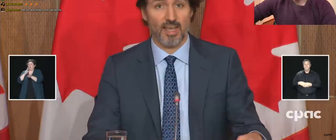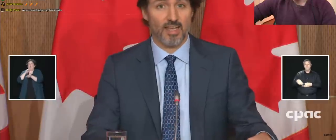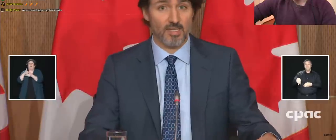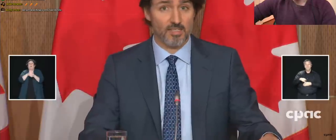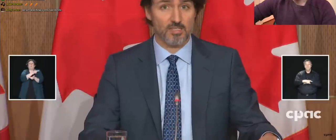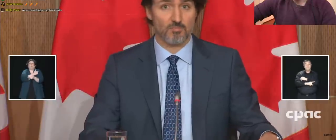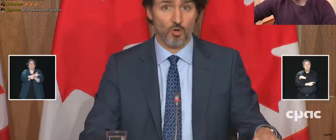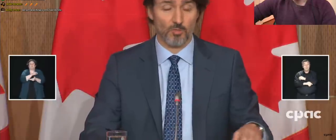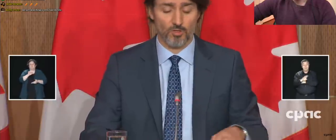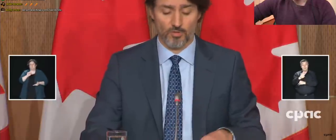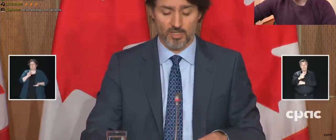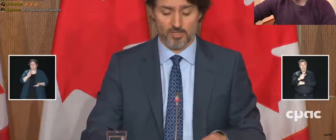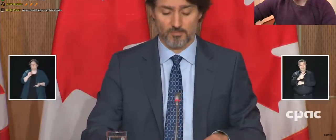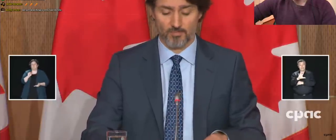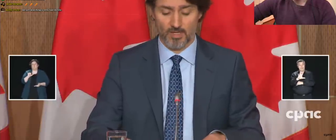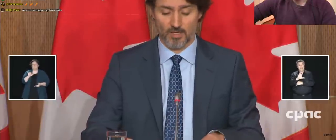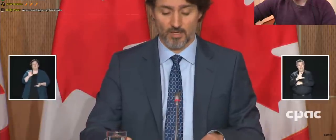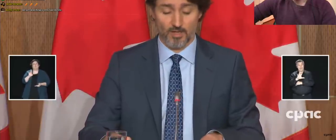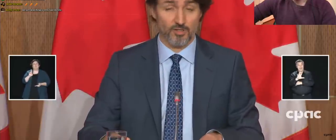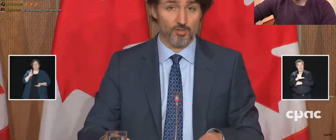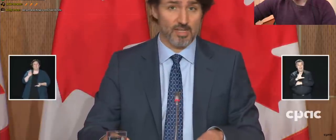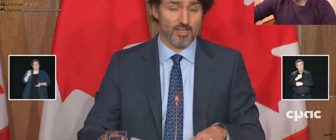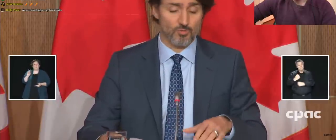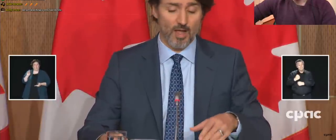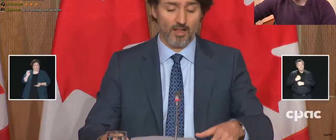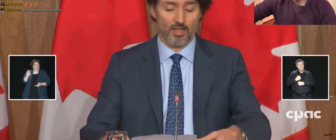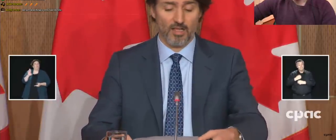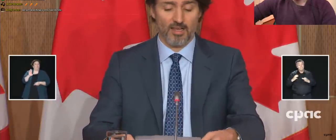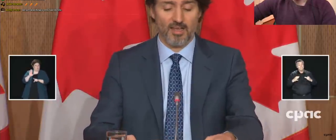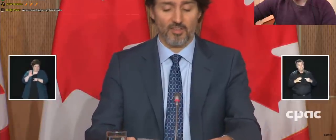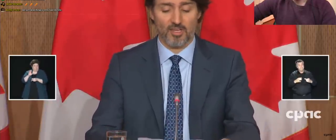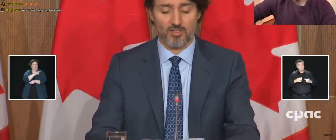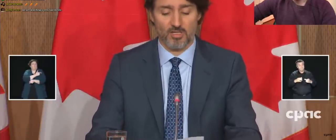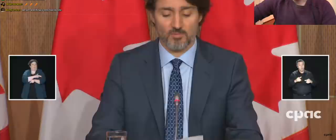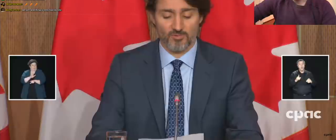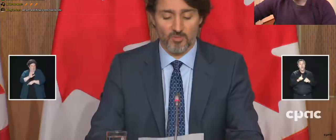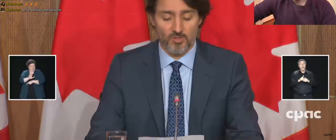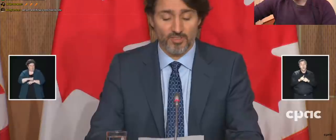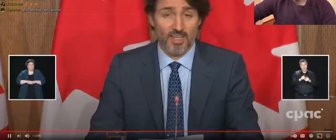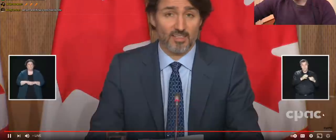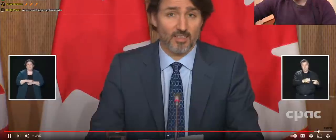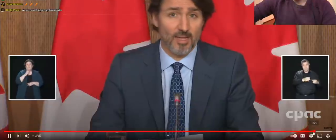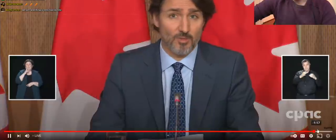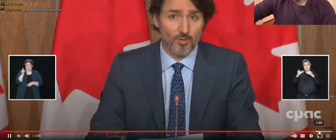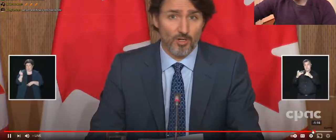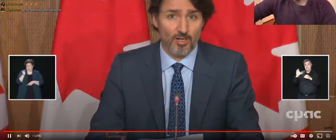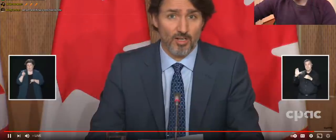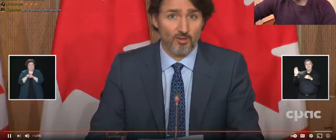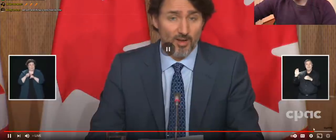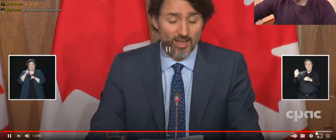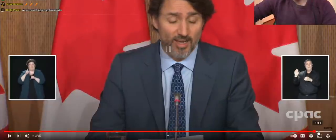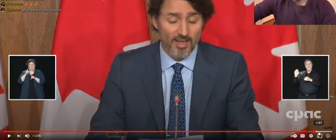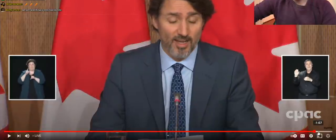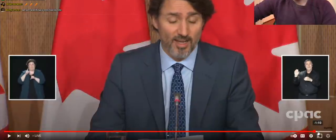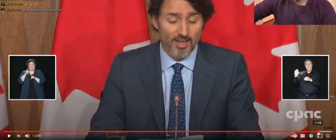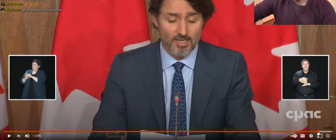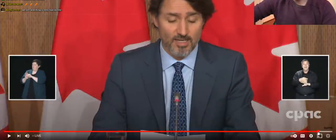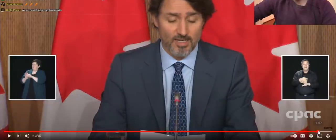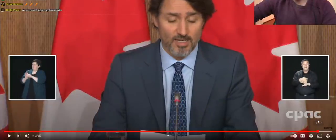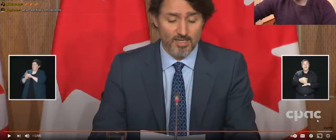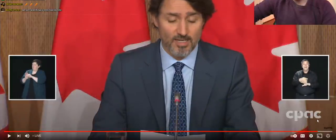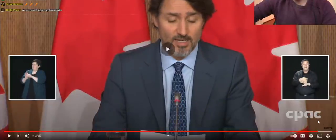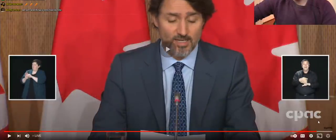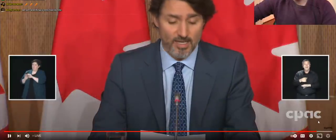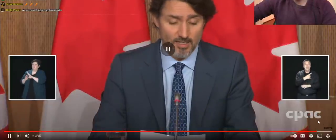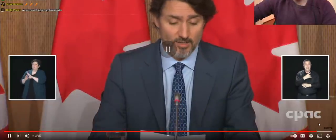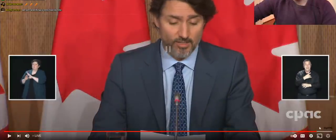Hospital and its mobile units. On Tuesday as well, a healthcare team from Newfoundland and Labrador. I think we have a little bit here that we can